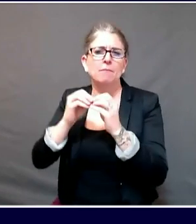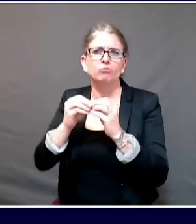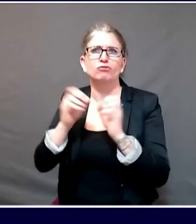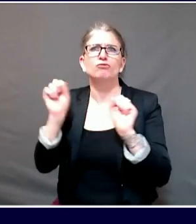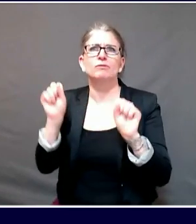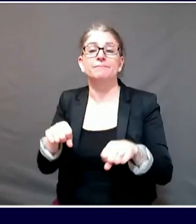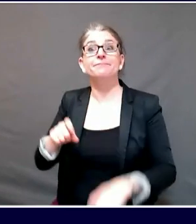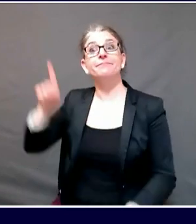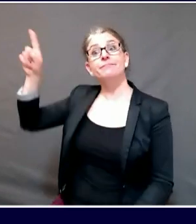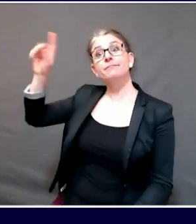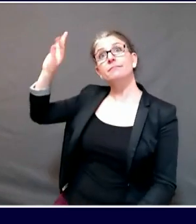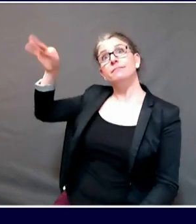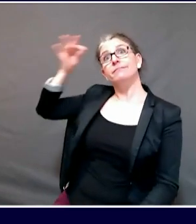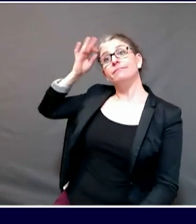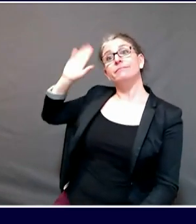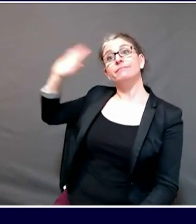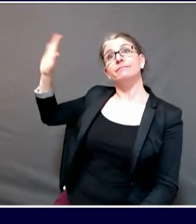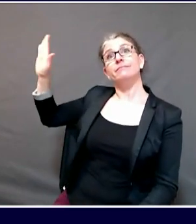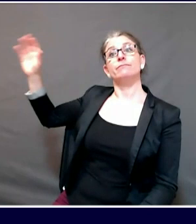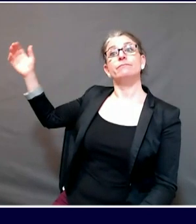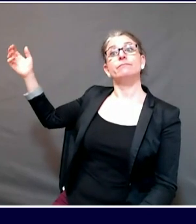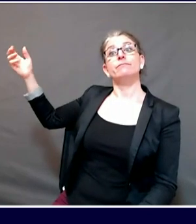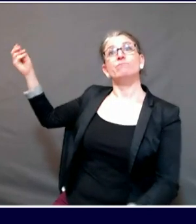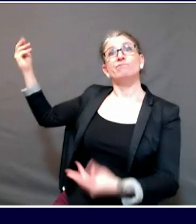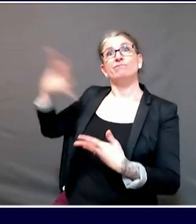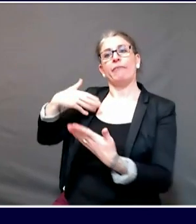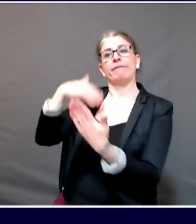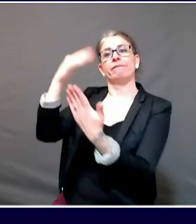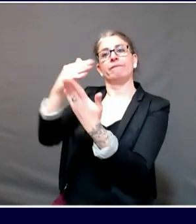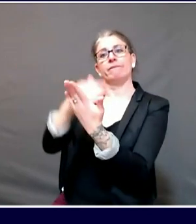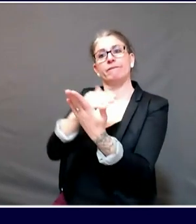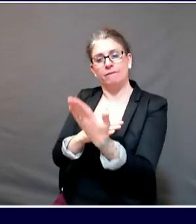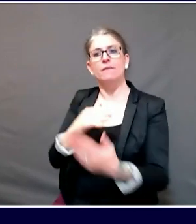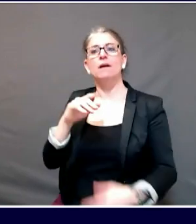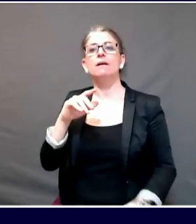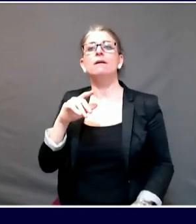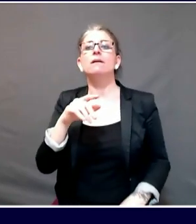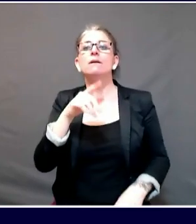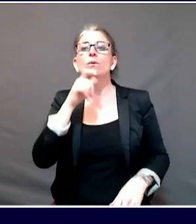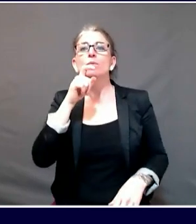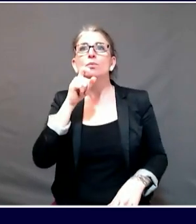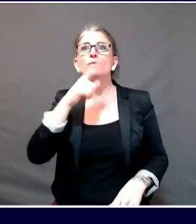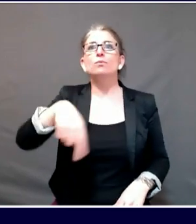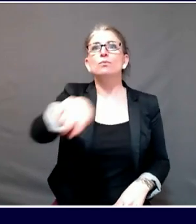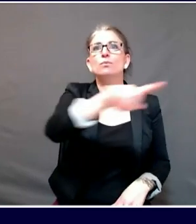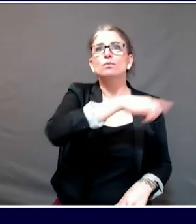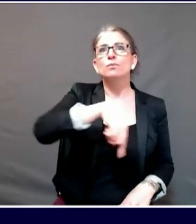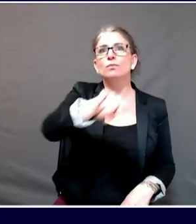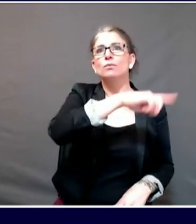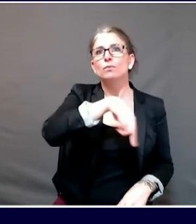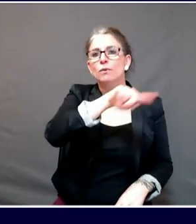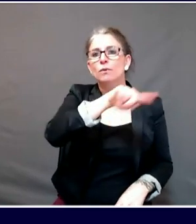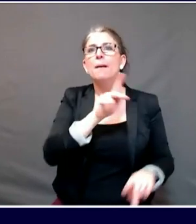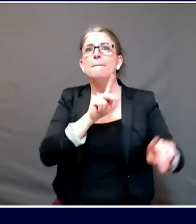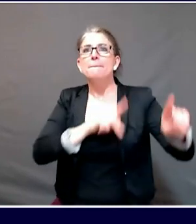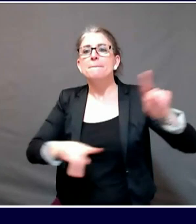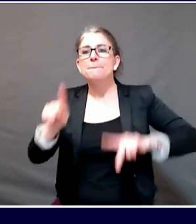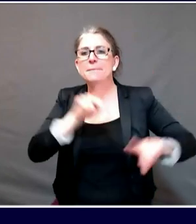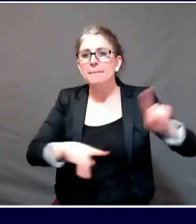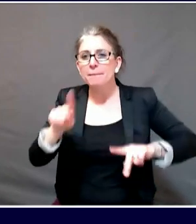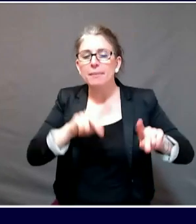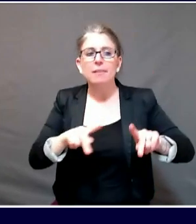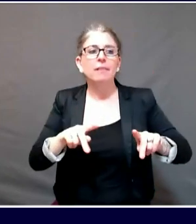to participate in that program, which Maine absolutely wanted to participate in. So what's arriving tomorrow will be